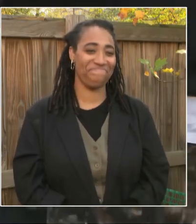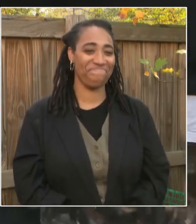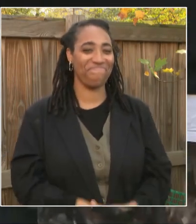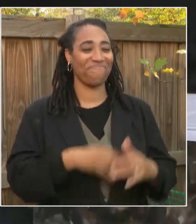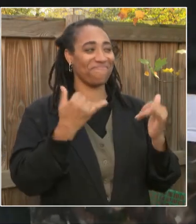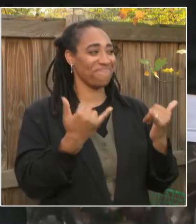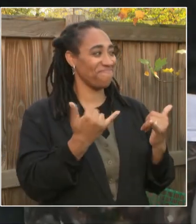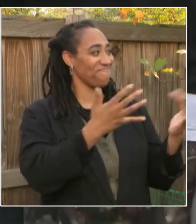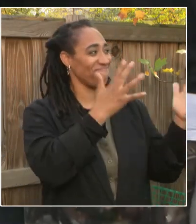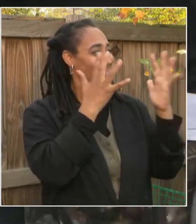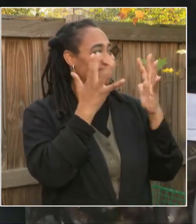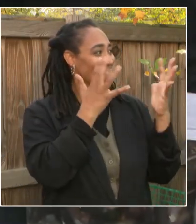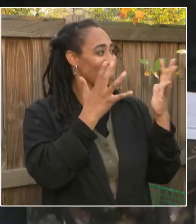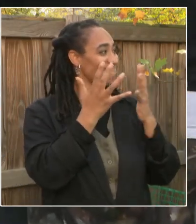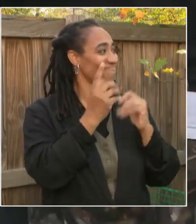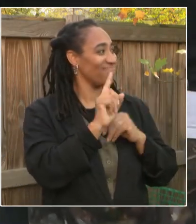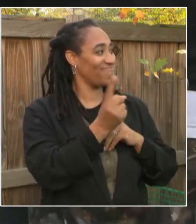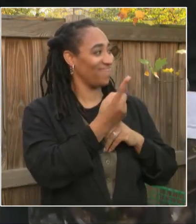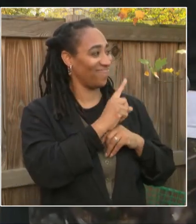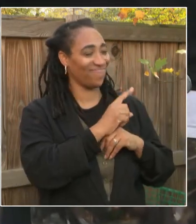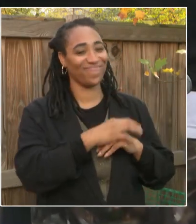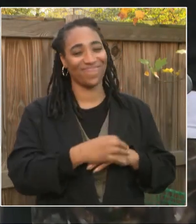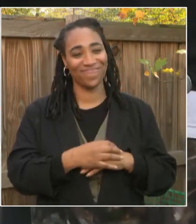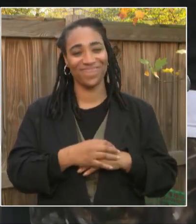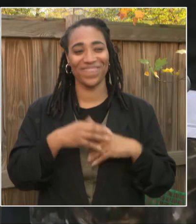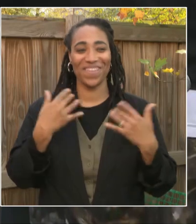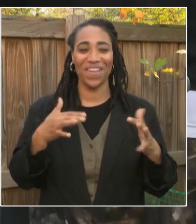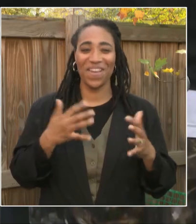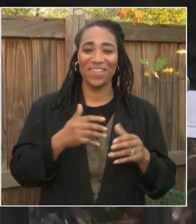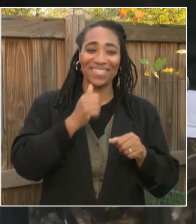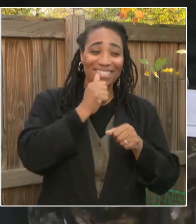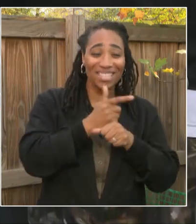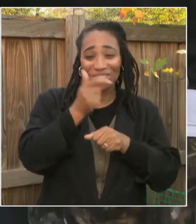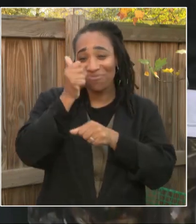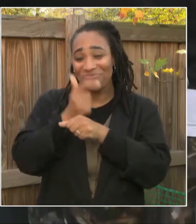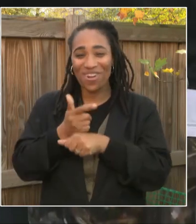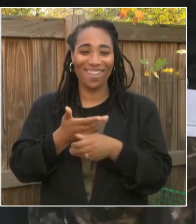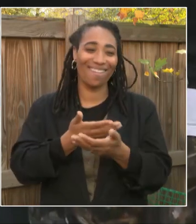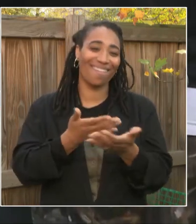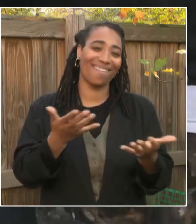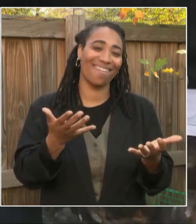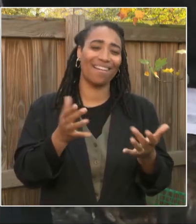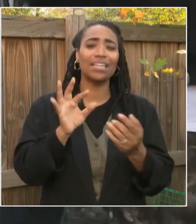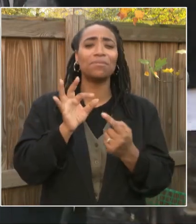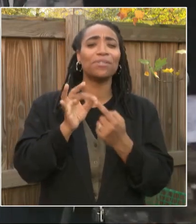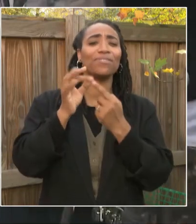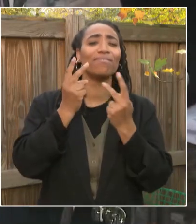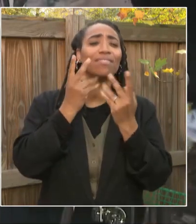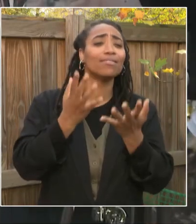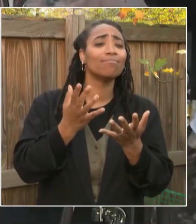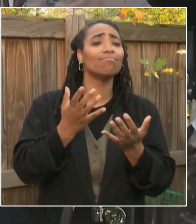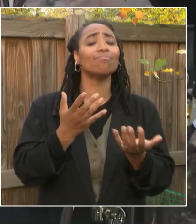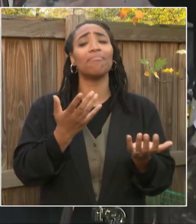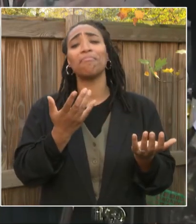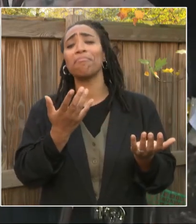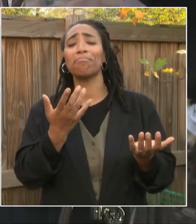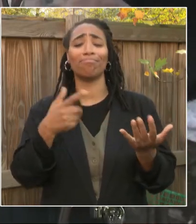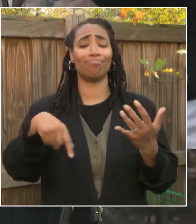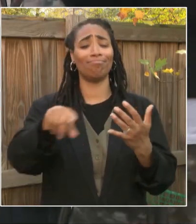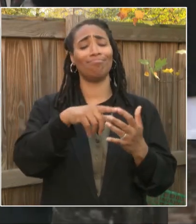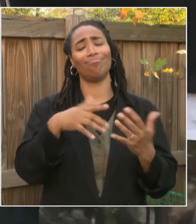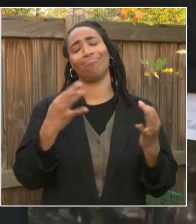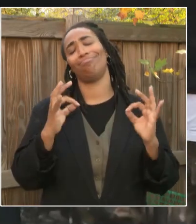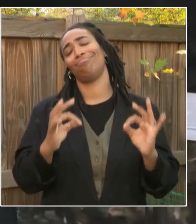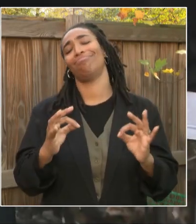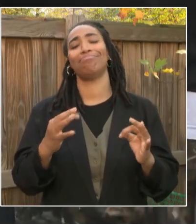All right, brothers and sisters, esteemed guests and members of our vibrant community, today is more than a celebration